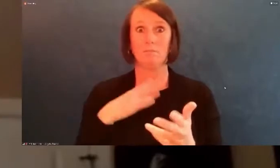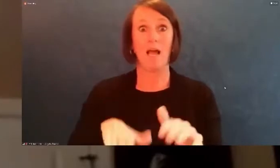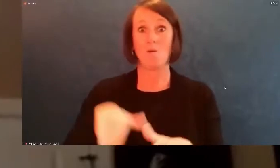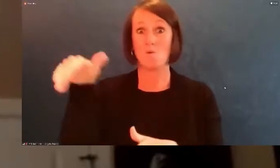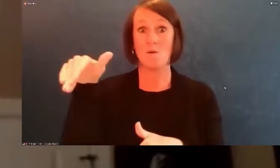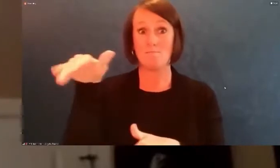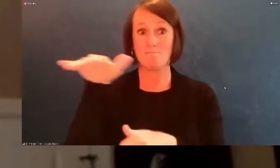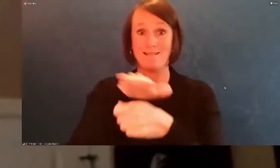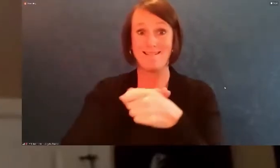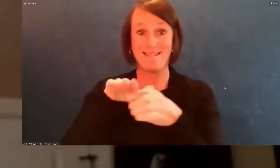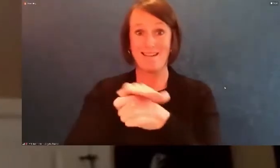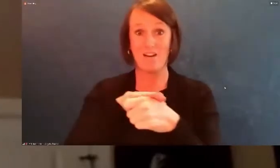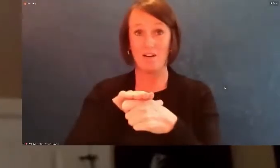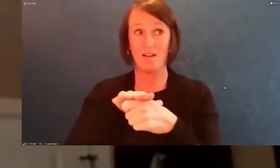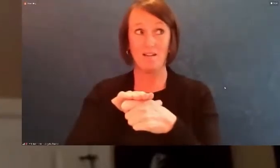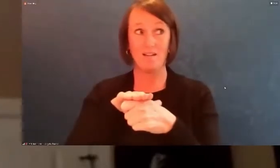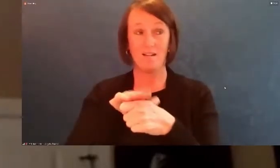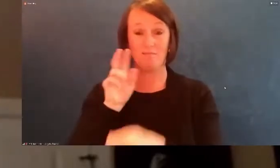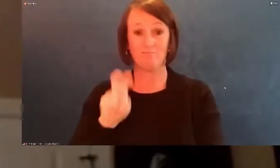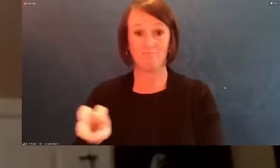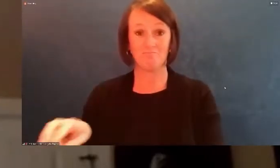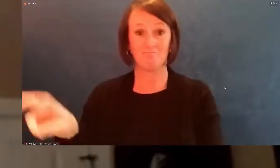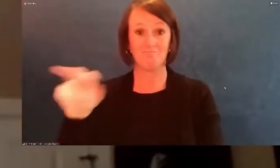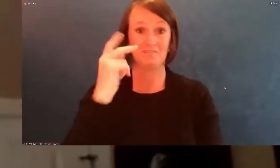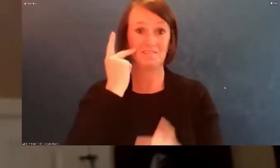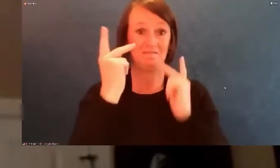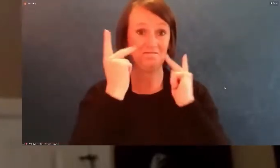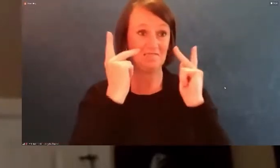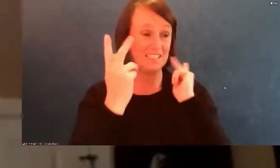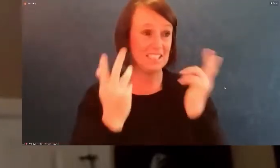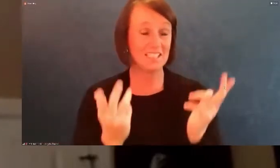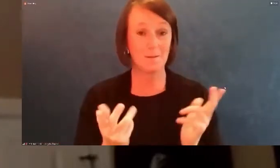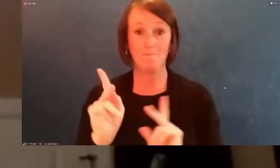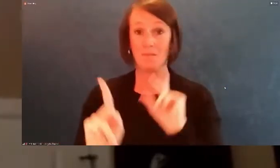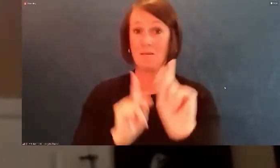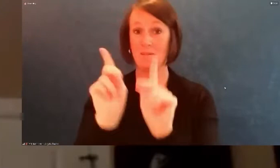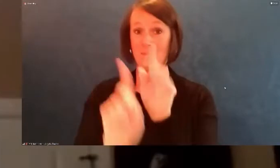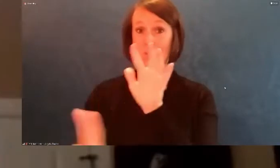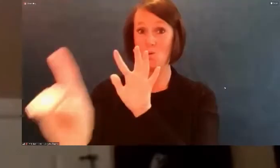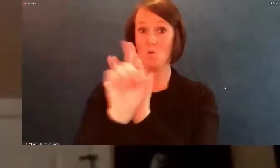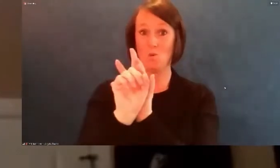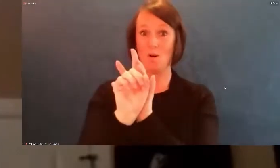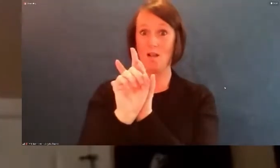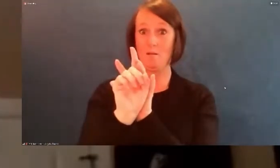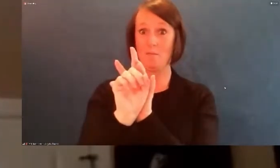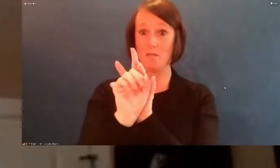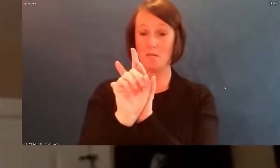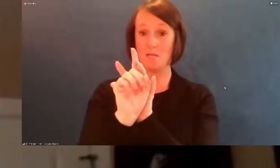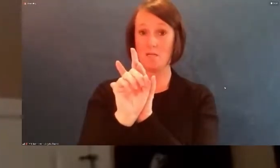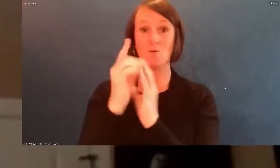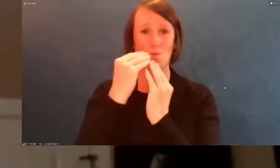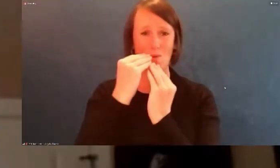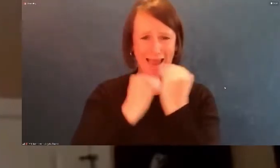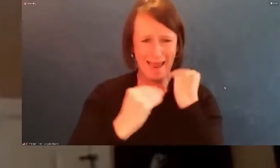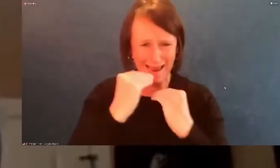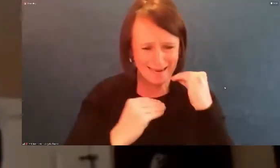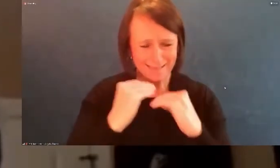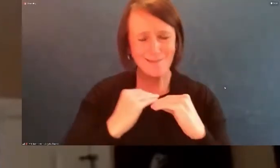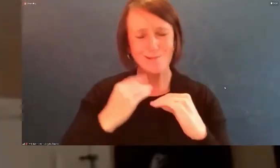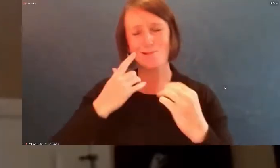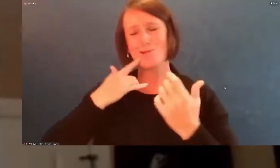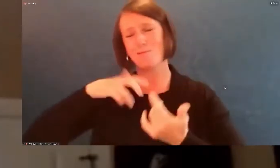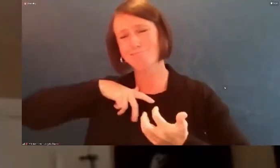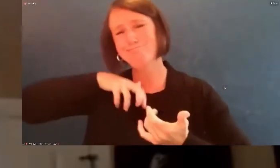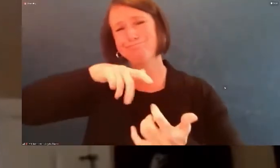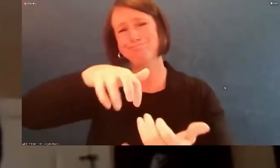time of visiting. I grew up in a time when people showed up and you feasted and you laughed